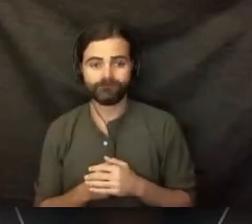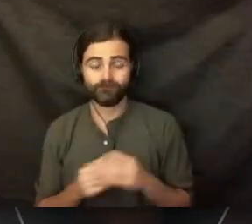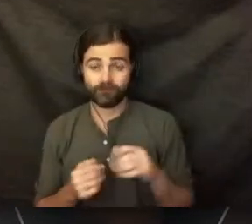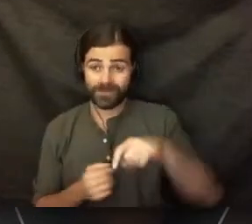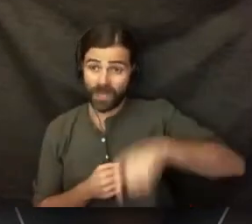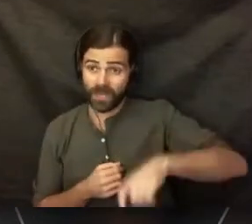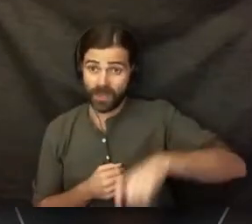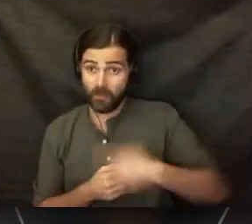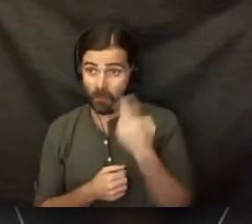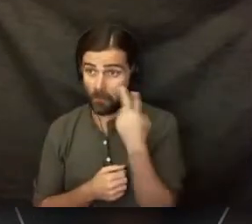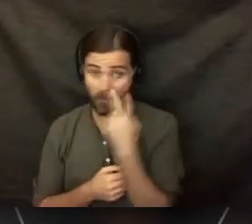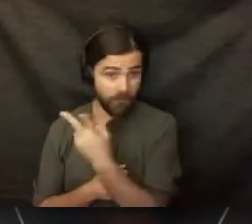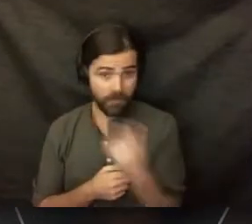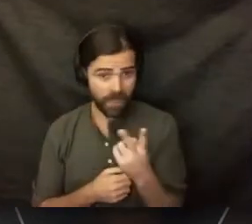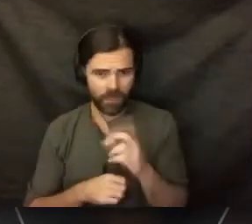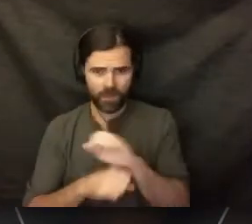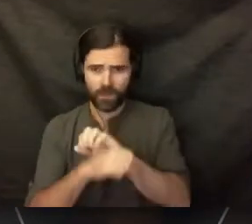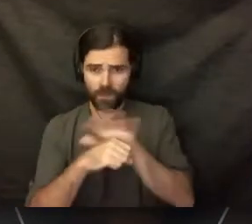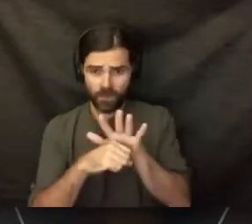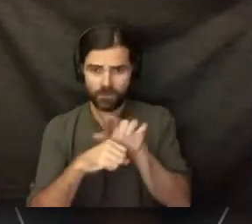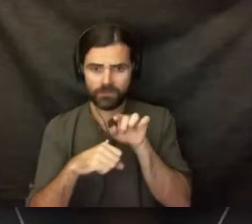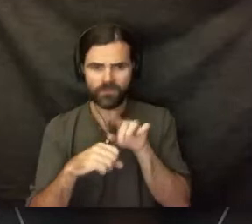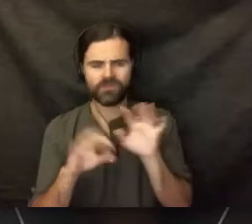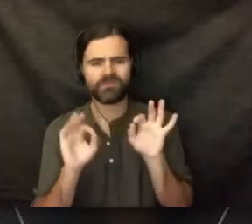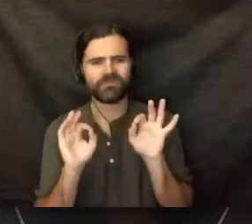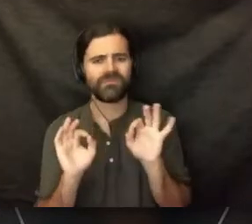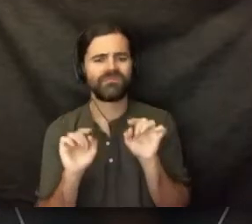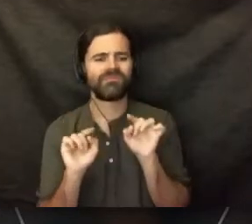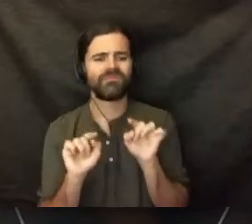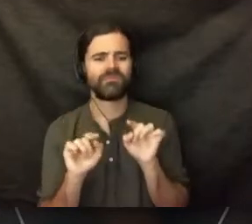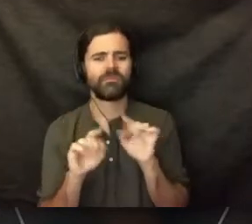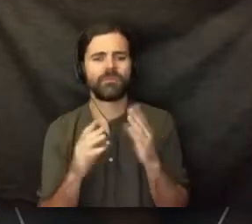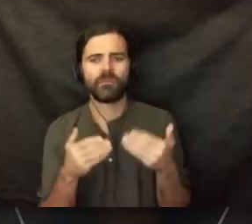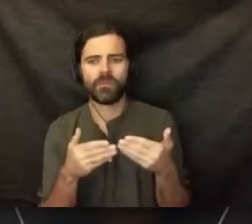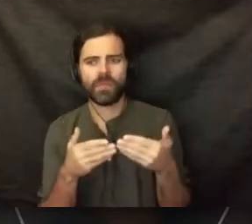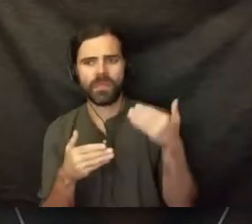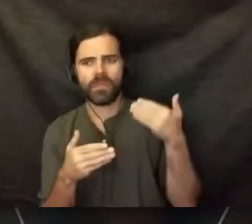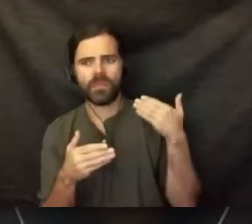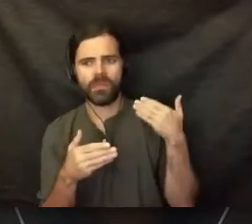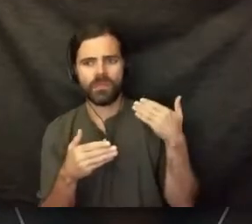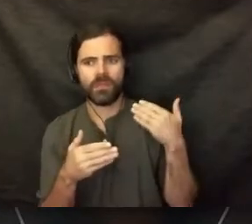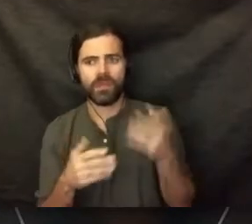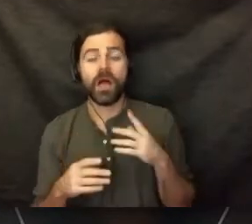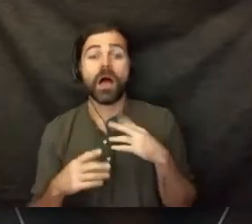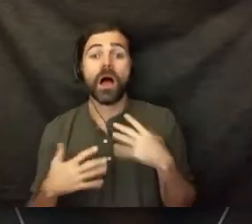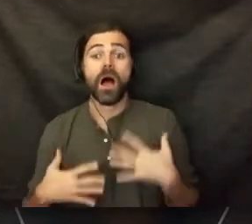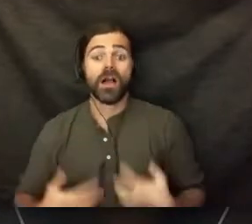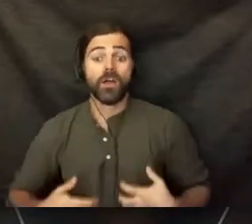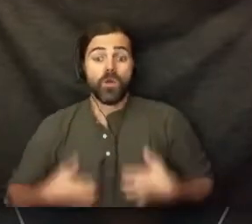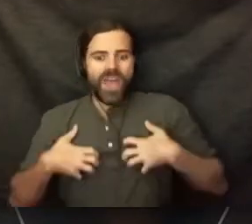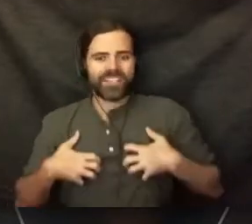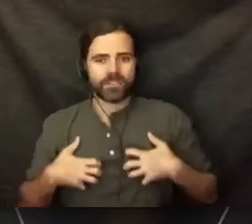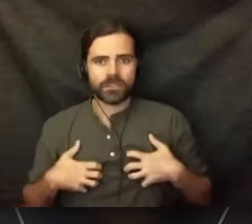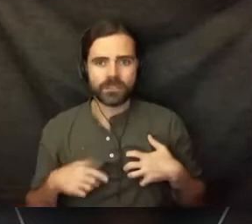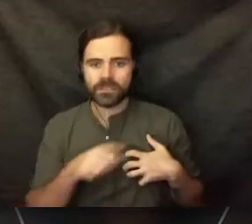itself is just a precursor. It's a sort of a herald of a new age of risks. It has exposed the fragility of our